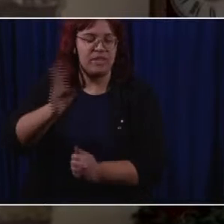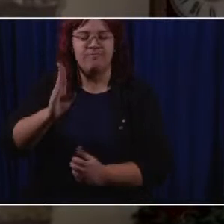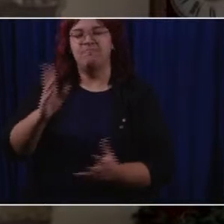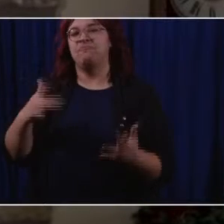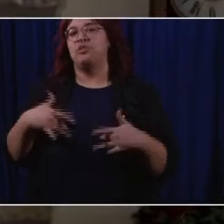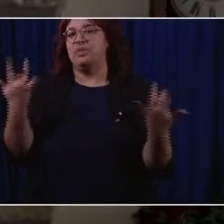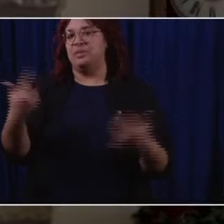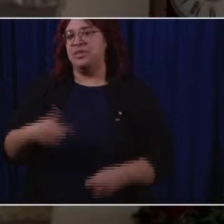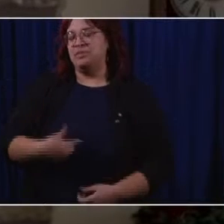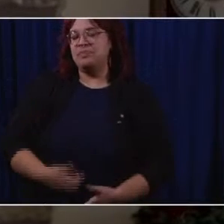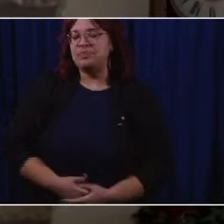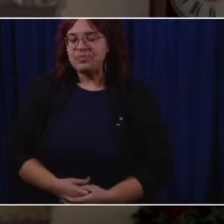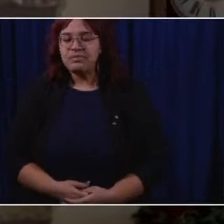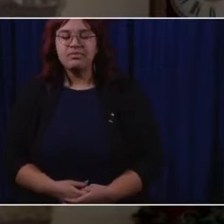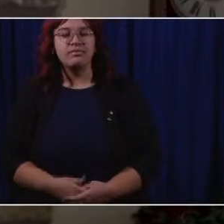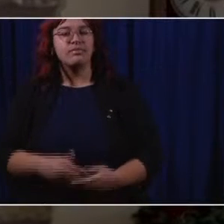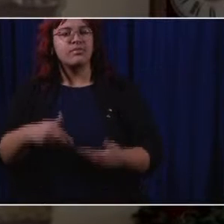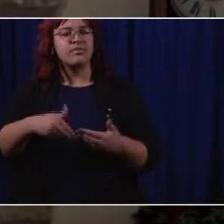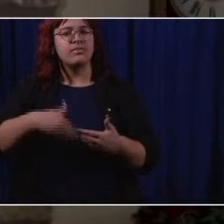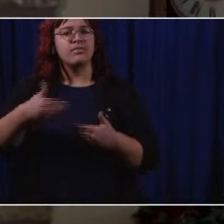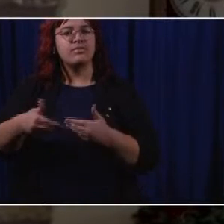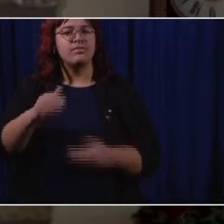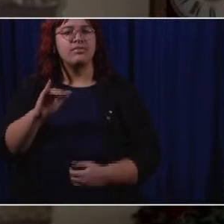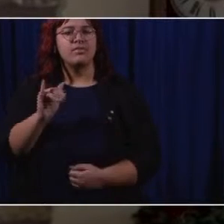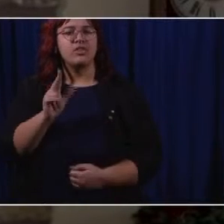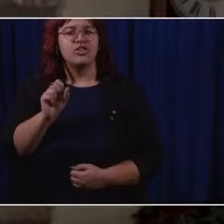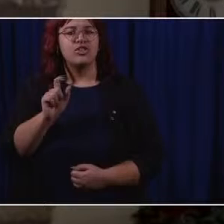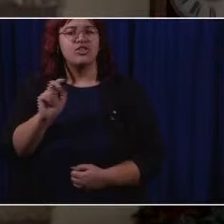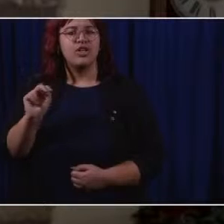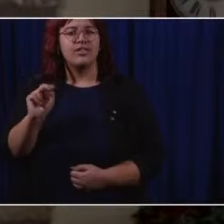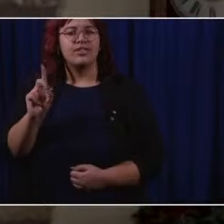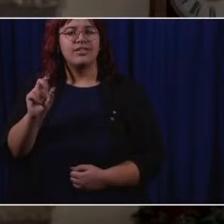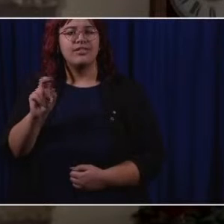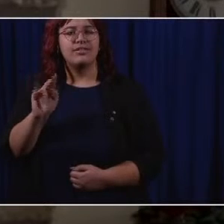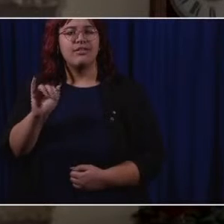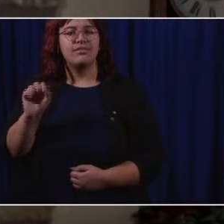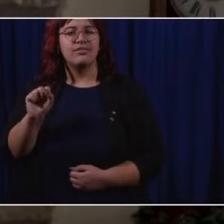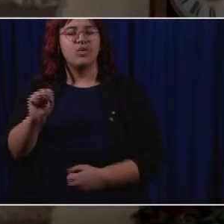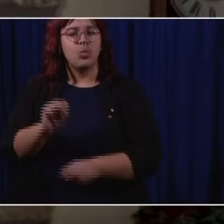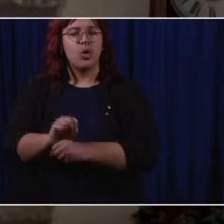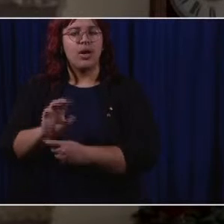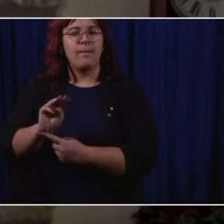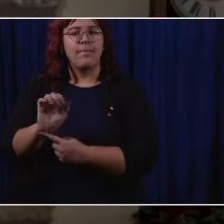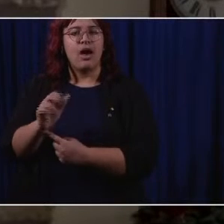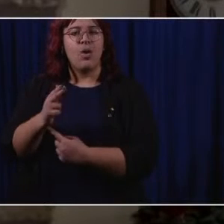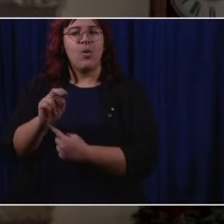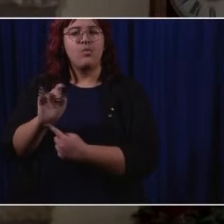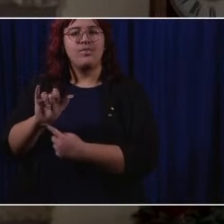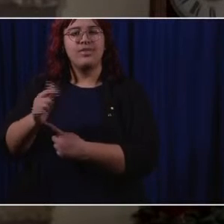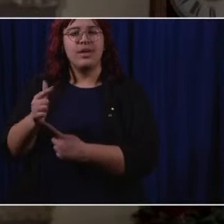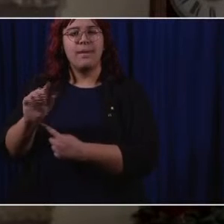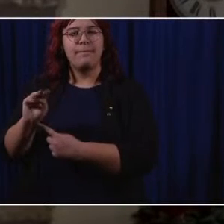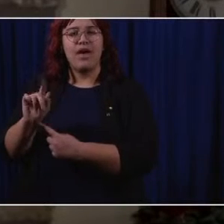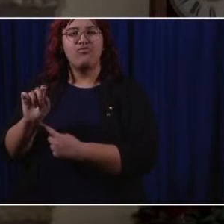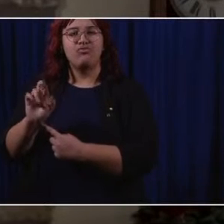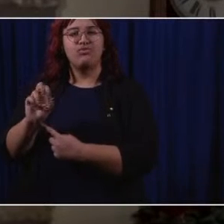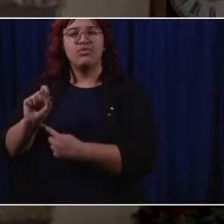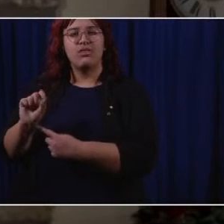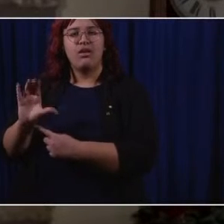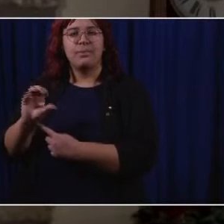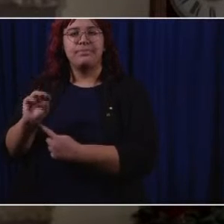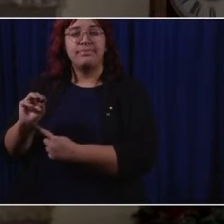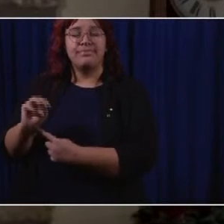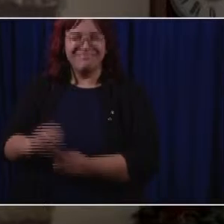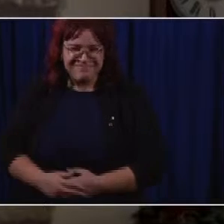Next question is from Justin Dennis at mahoningmatters.com. Good afternoon, Governor. Thanks for speaking with us